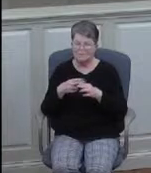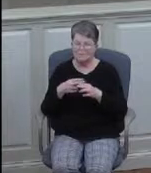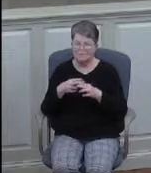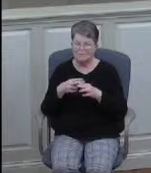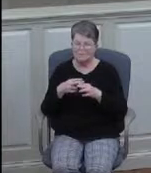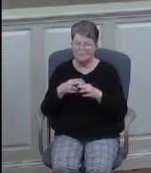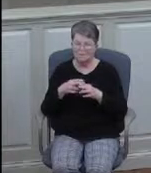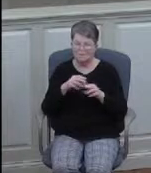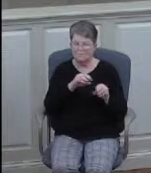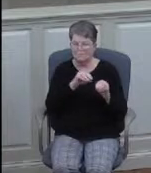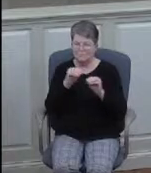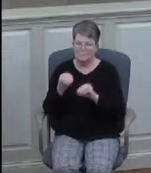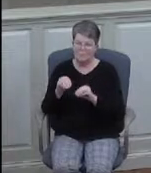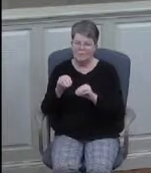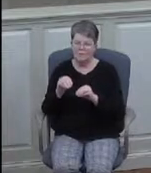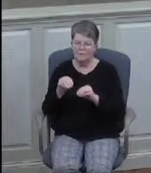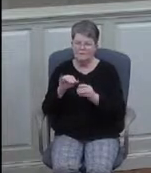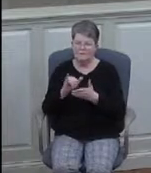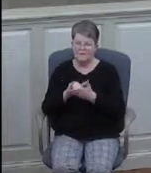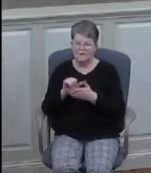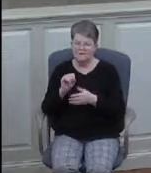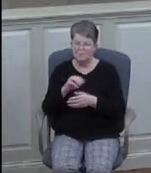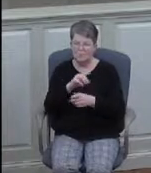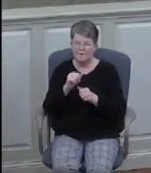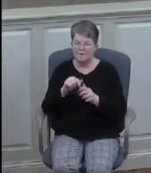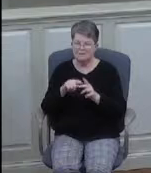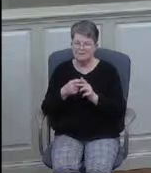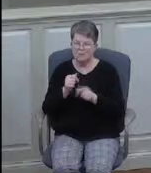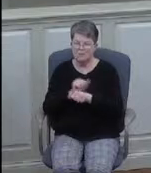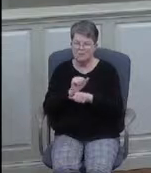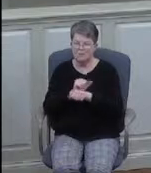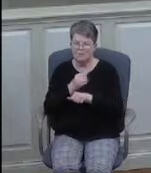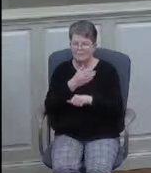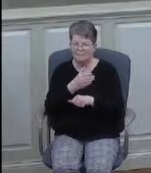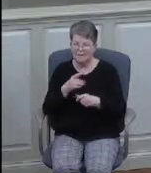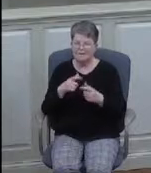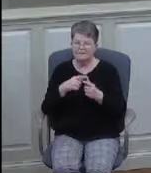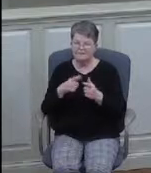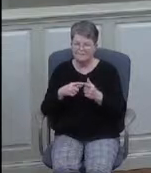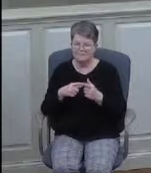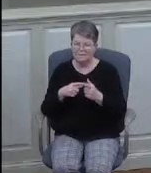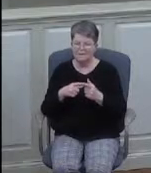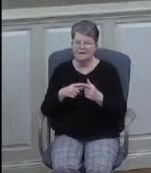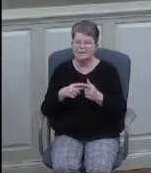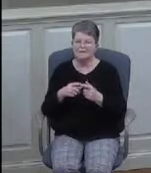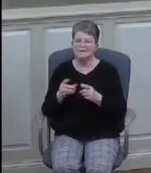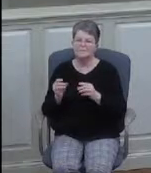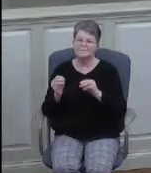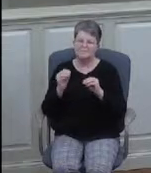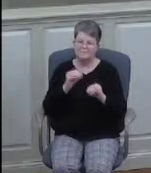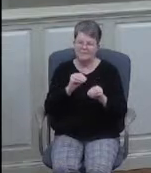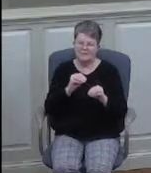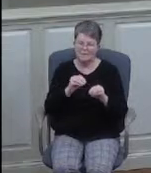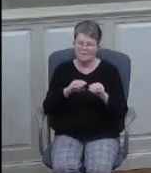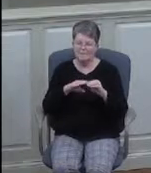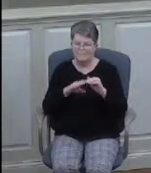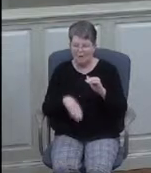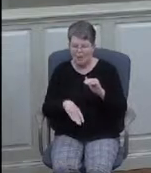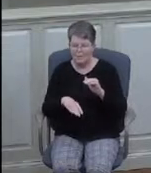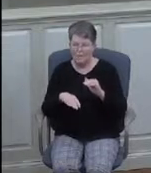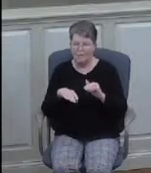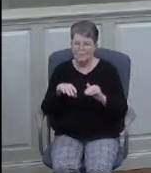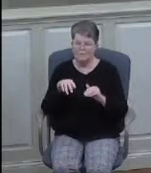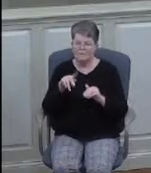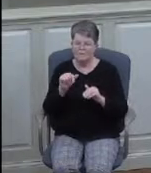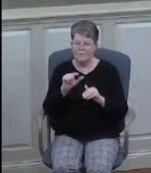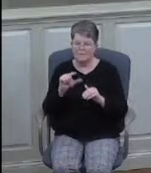We'll have to temporarily relocate that in a way that they can start working over there, and then they'll have to reinstall it below the plaza between the